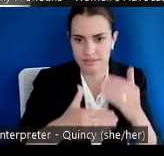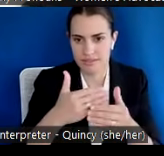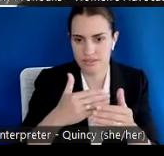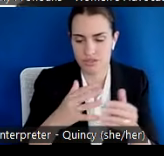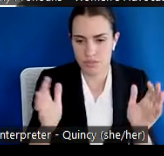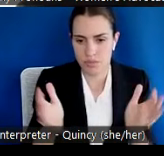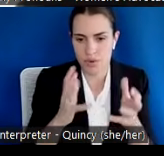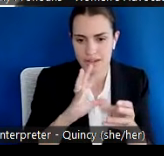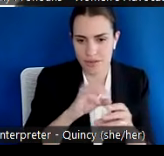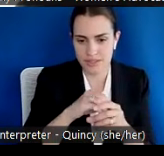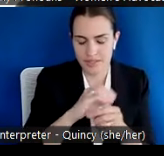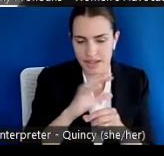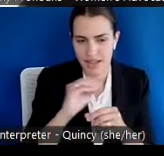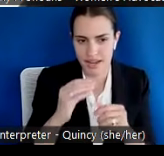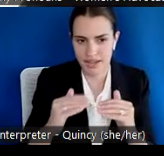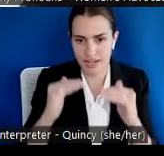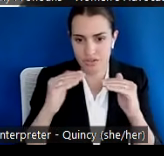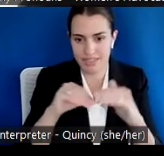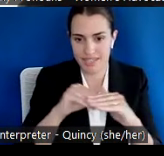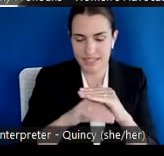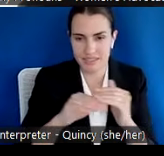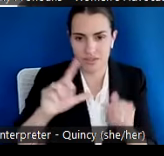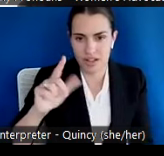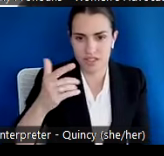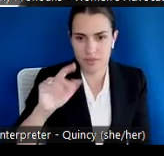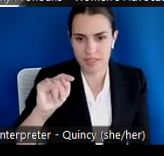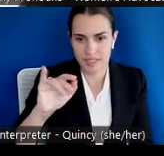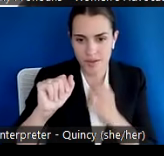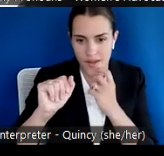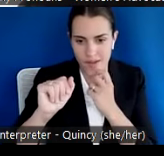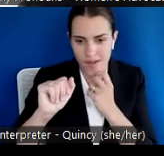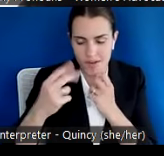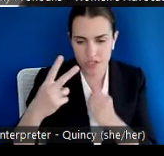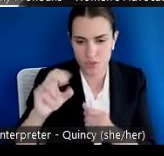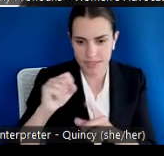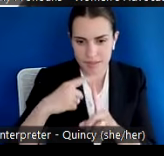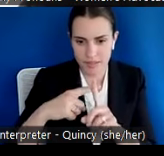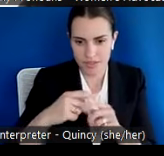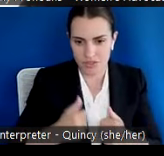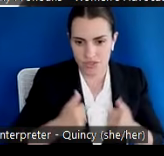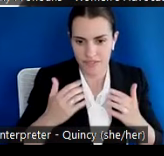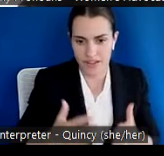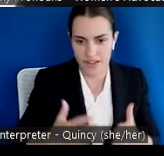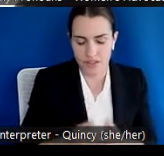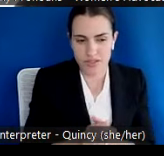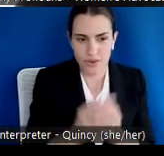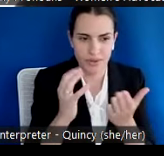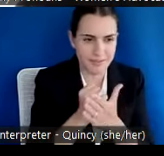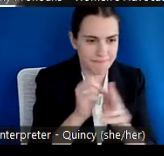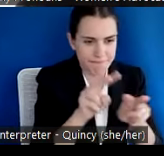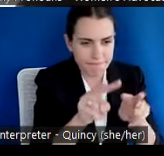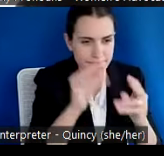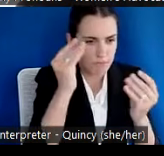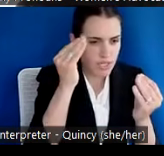and increased access for LGBTQIA2+ survivors. So take a moment to brainstorm. I'm going to show